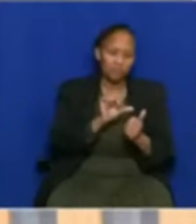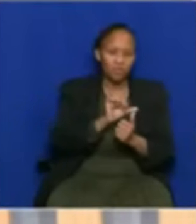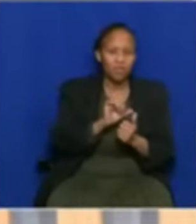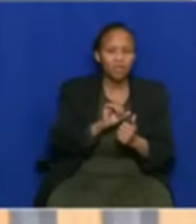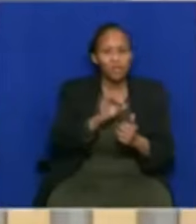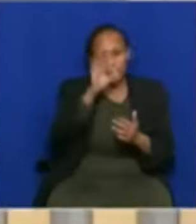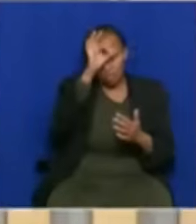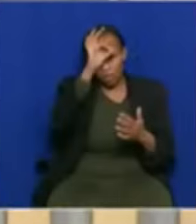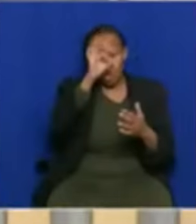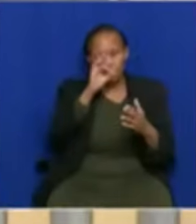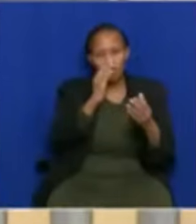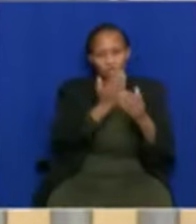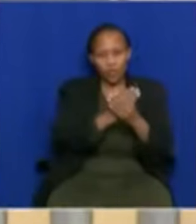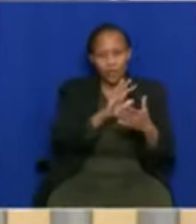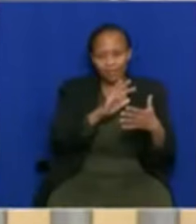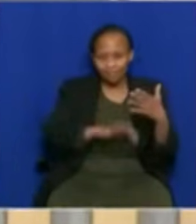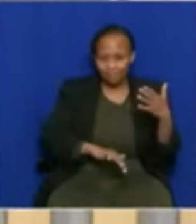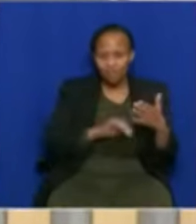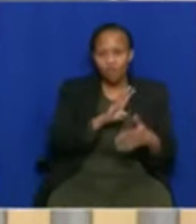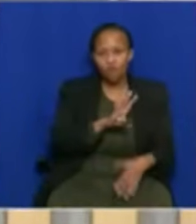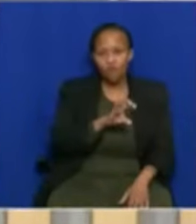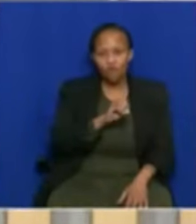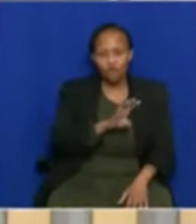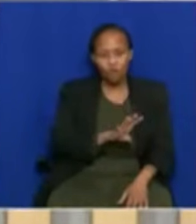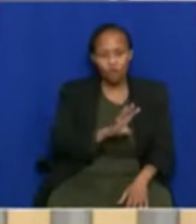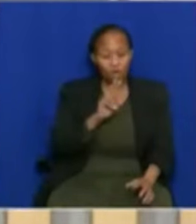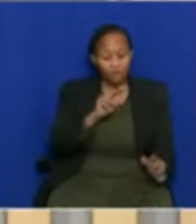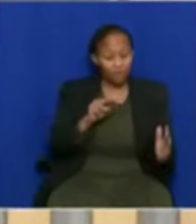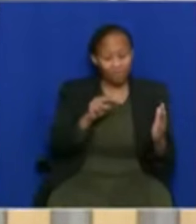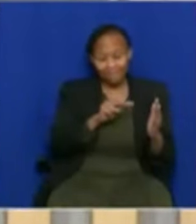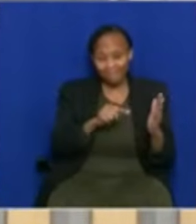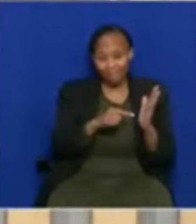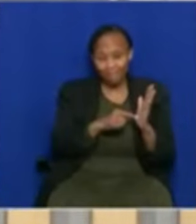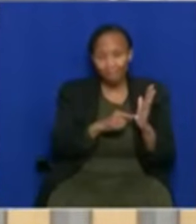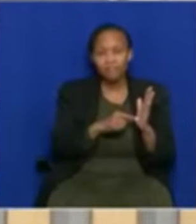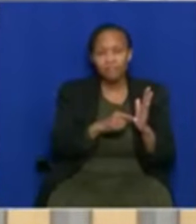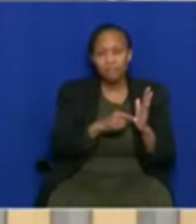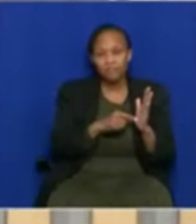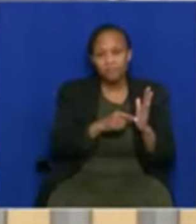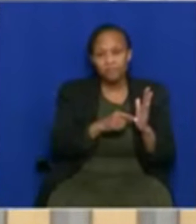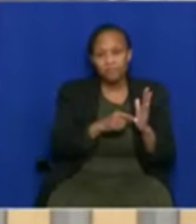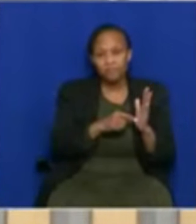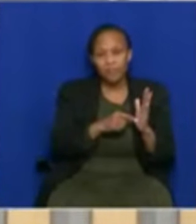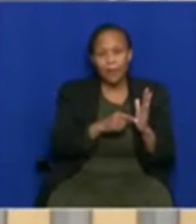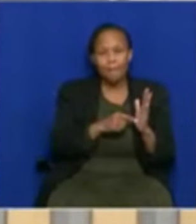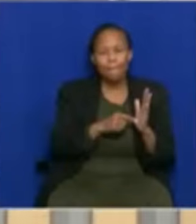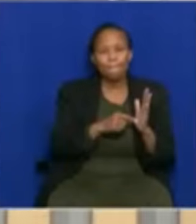404, and if you see what, is it Colonel Phillips?